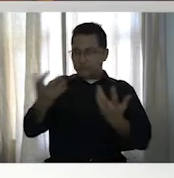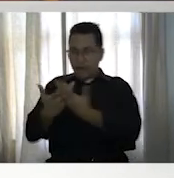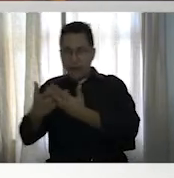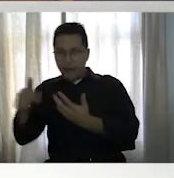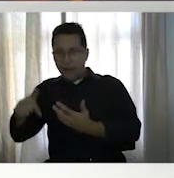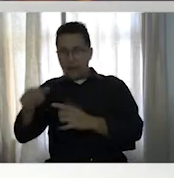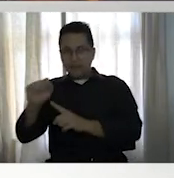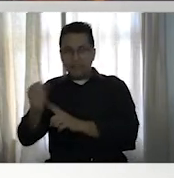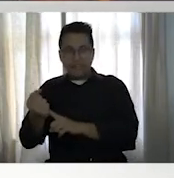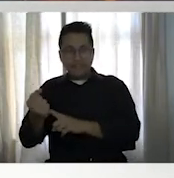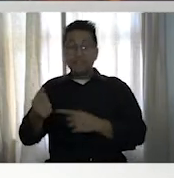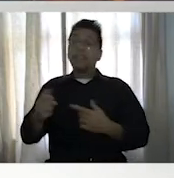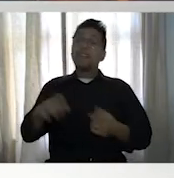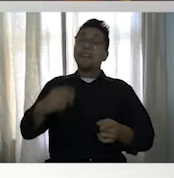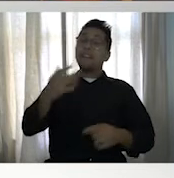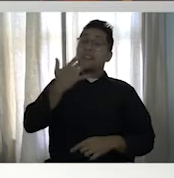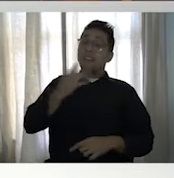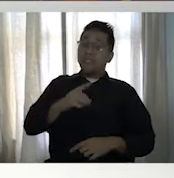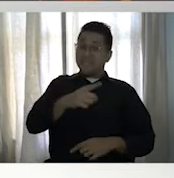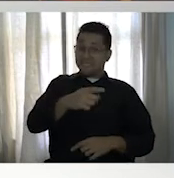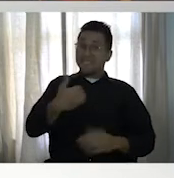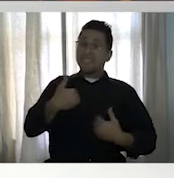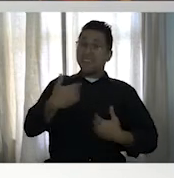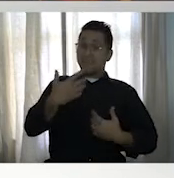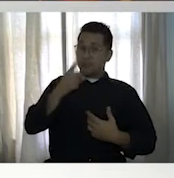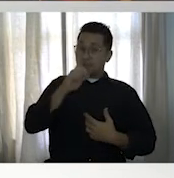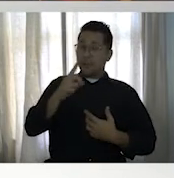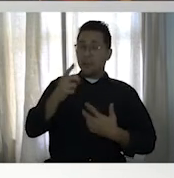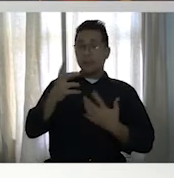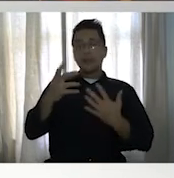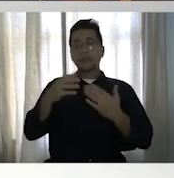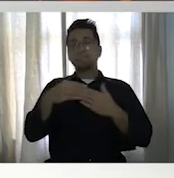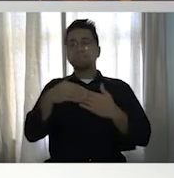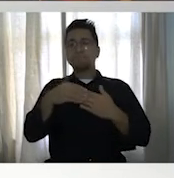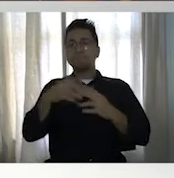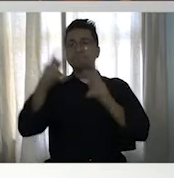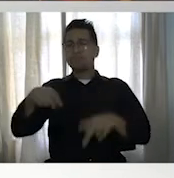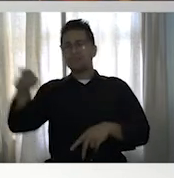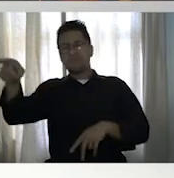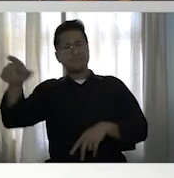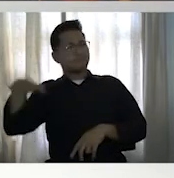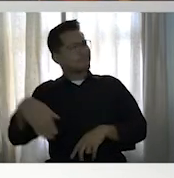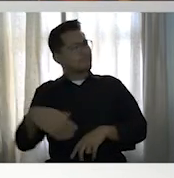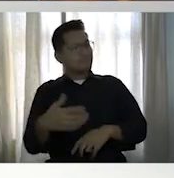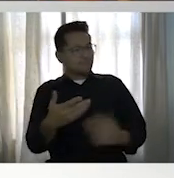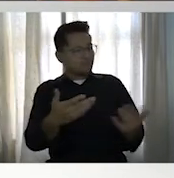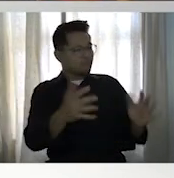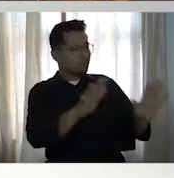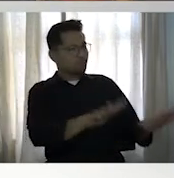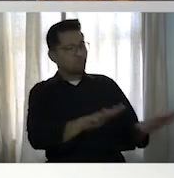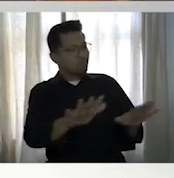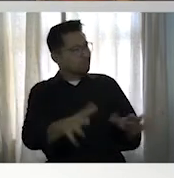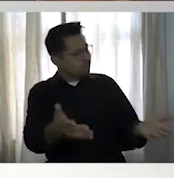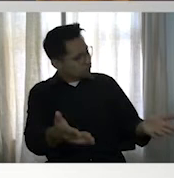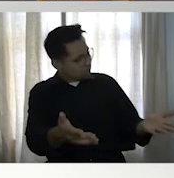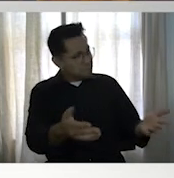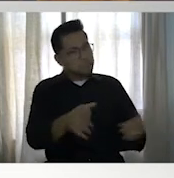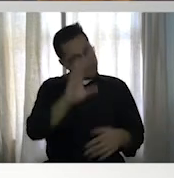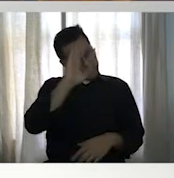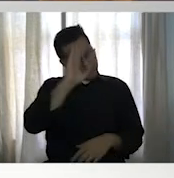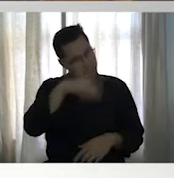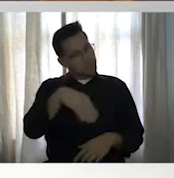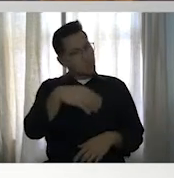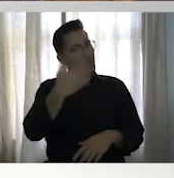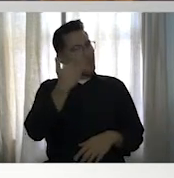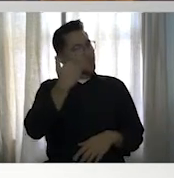And luckily he had a very accommodating partner who said, just relax and you'll know what to